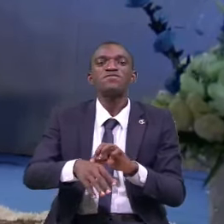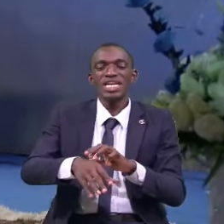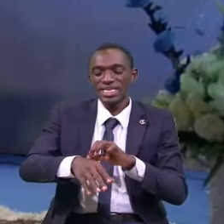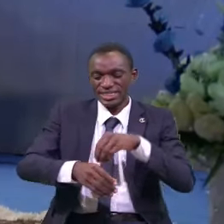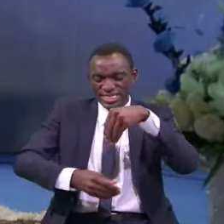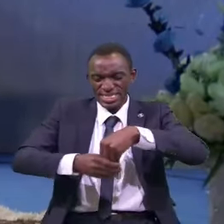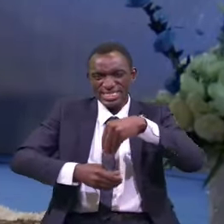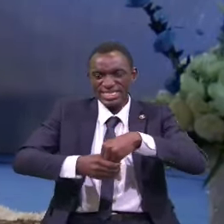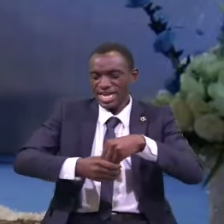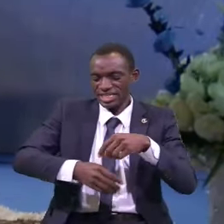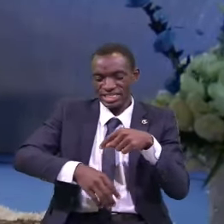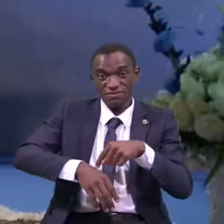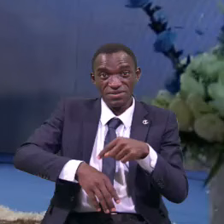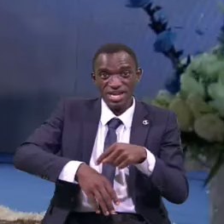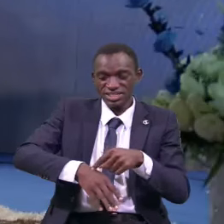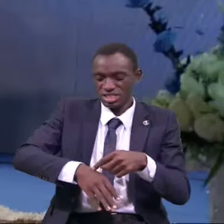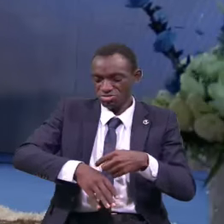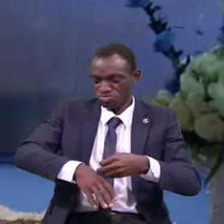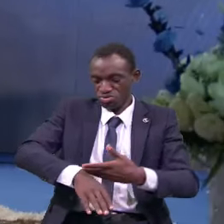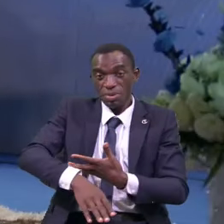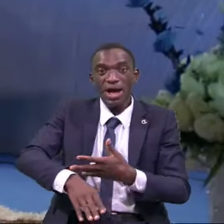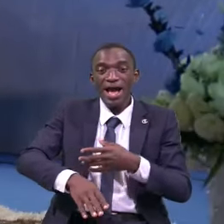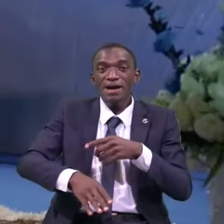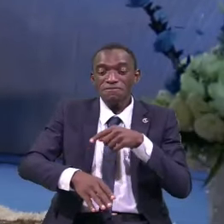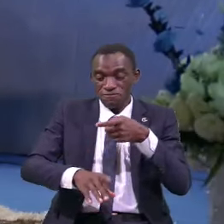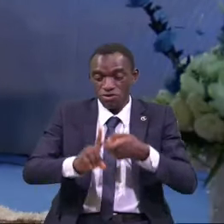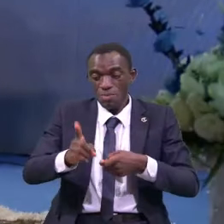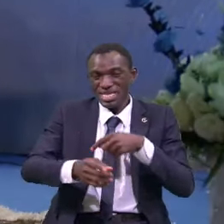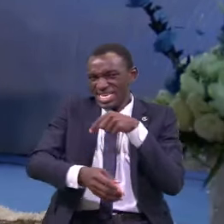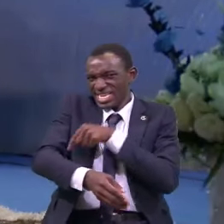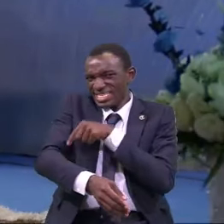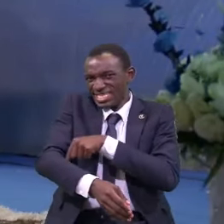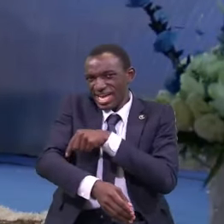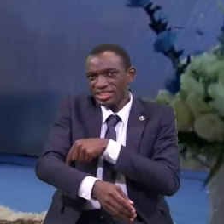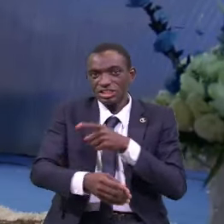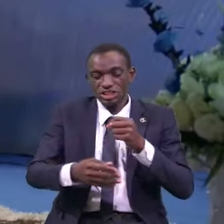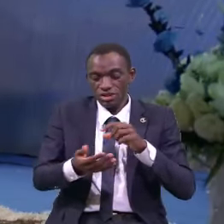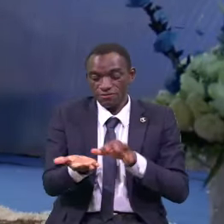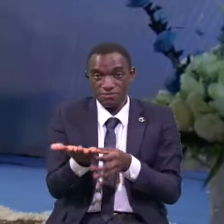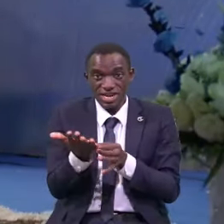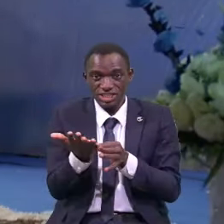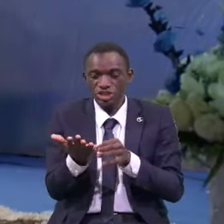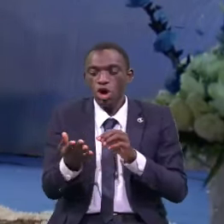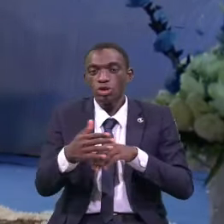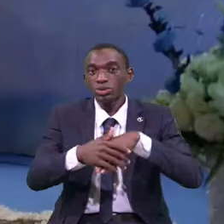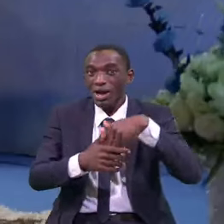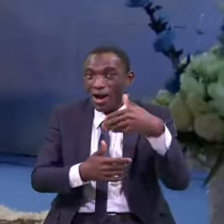the inside to the outside, you have the corruption of the incurable